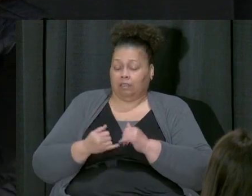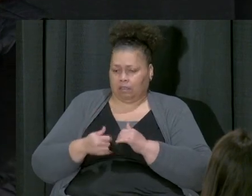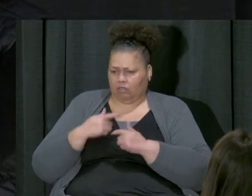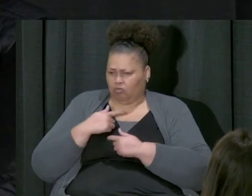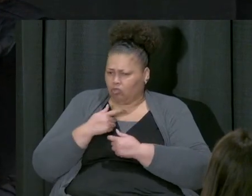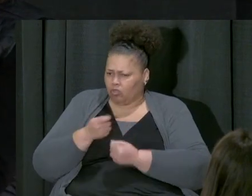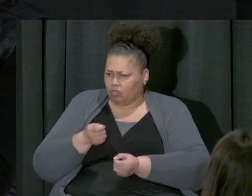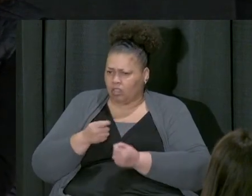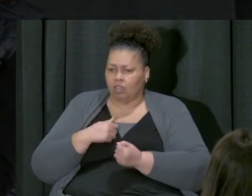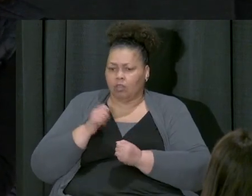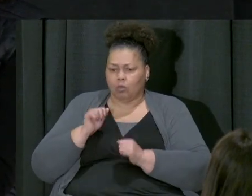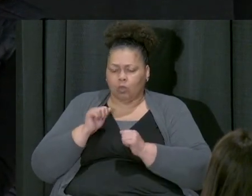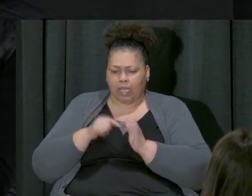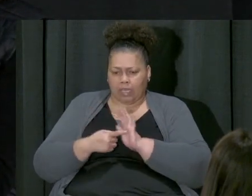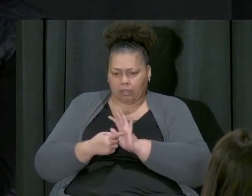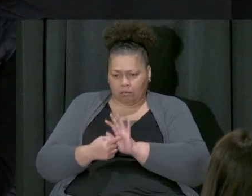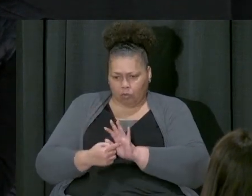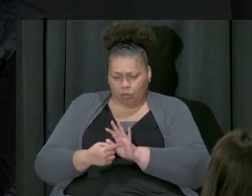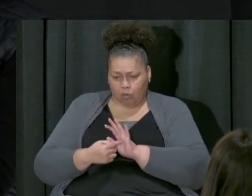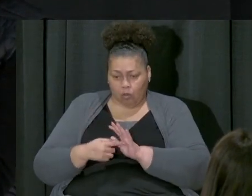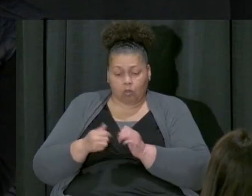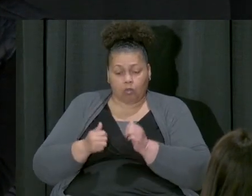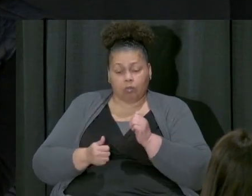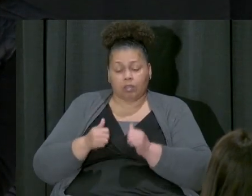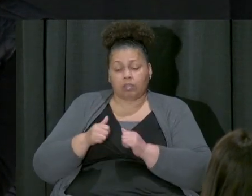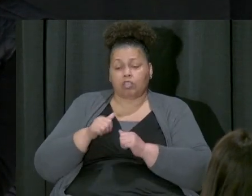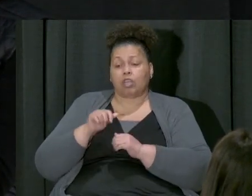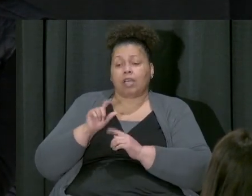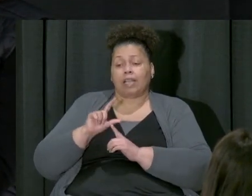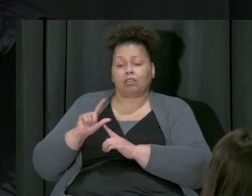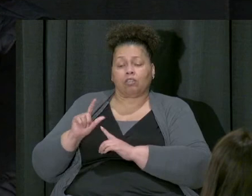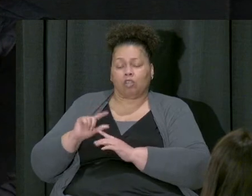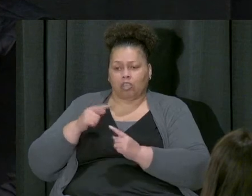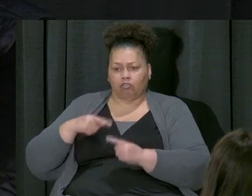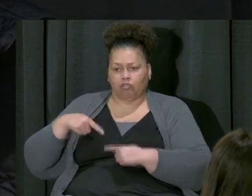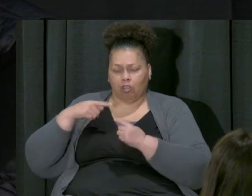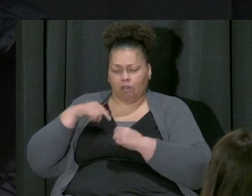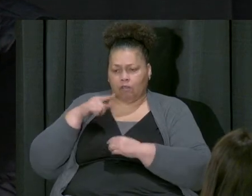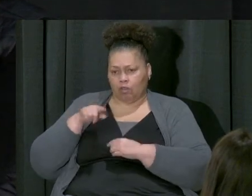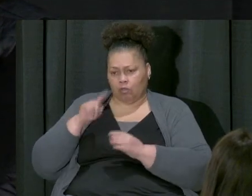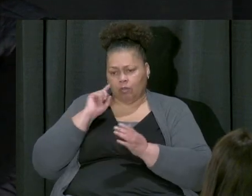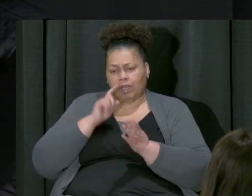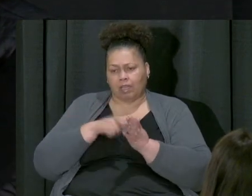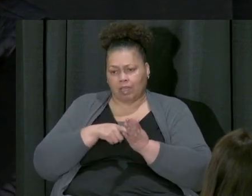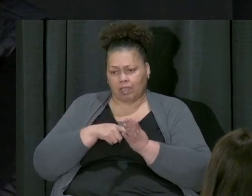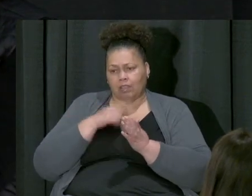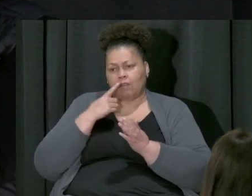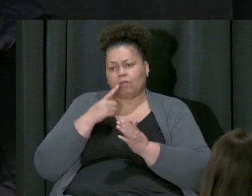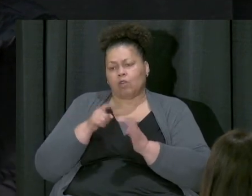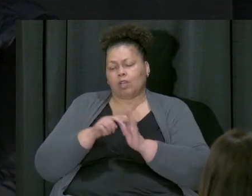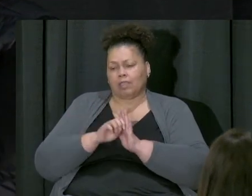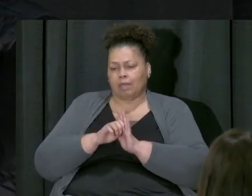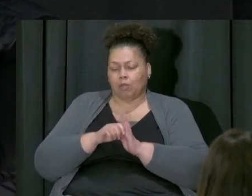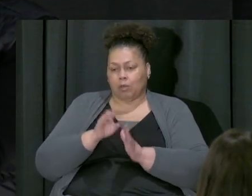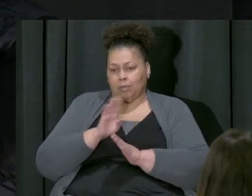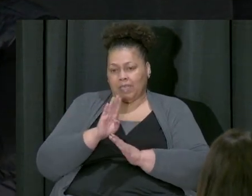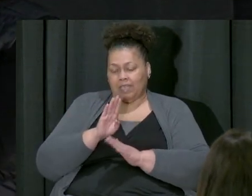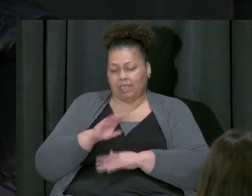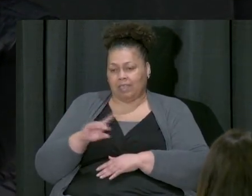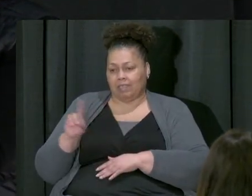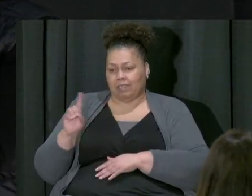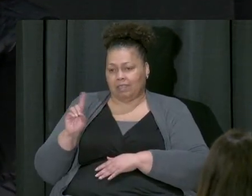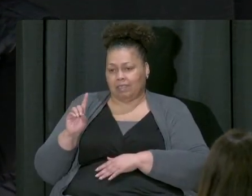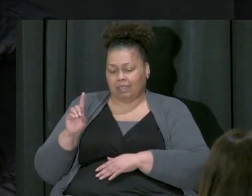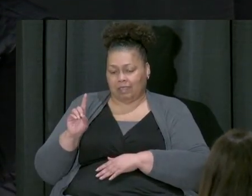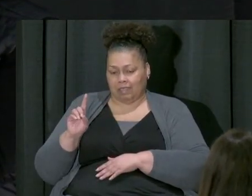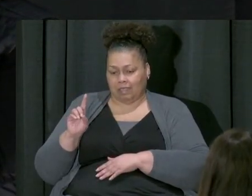you can indicate which letters are difficult for you to recognize. For example, the B and the D. And then the app